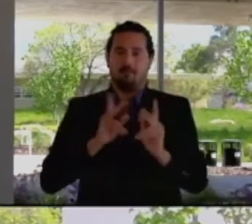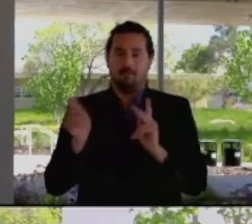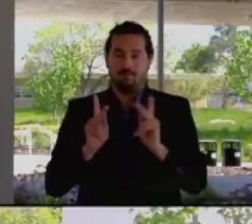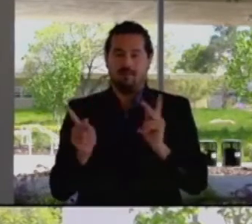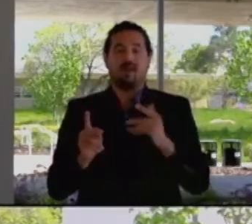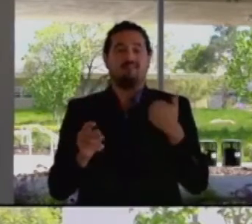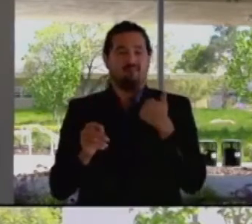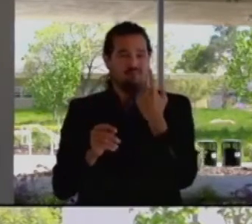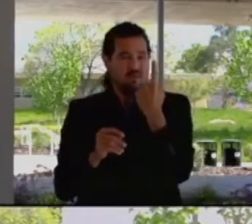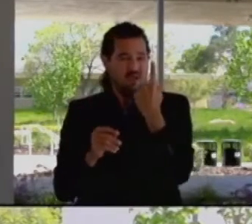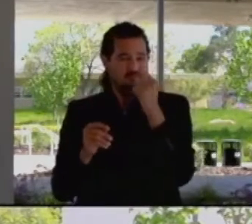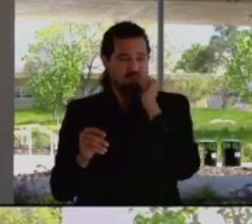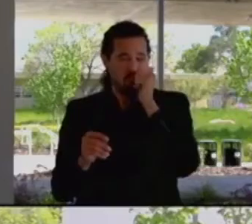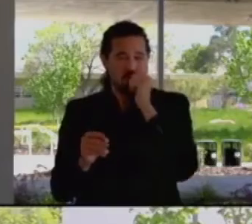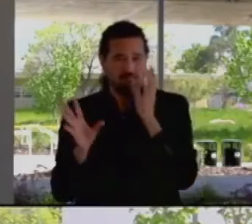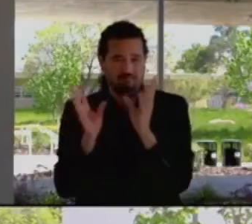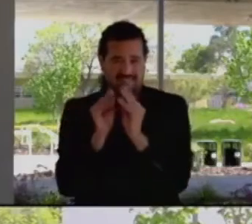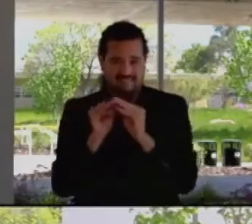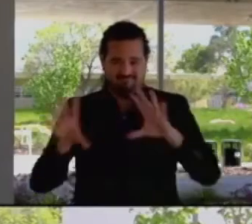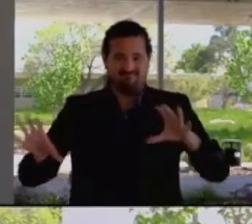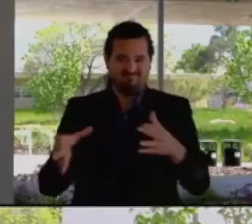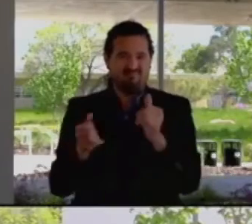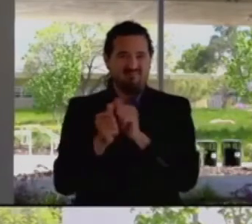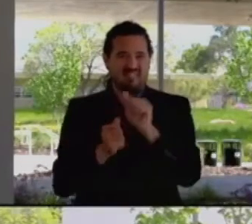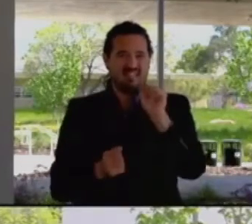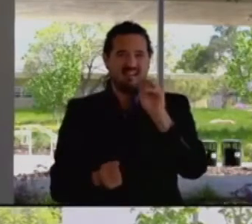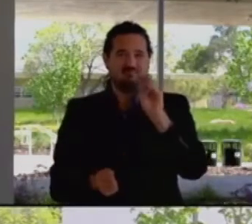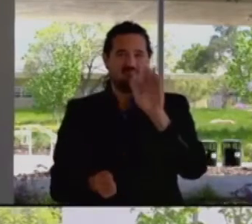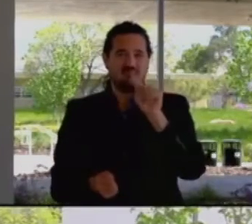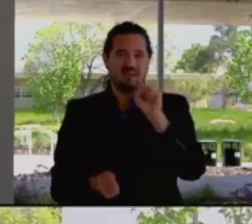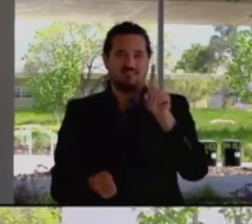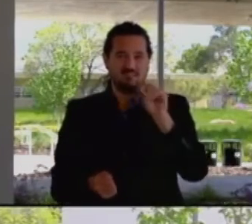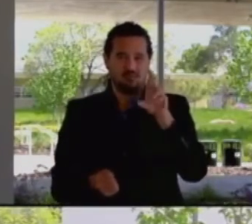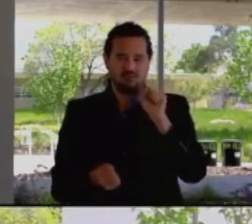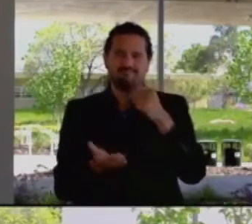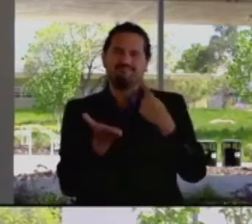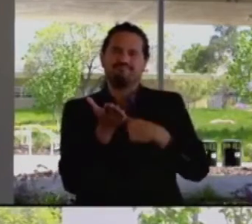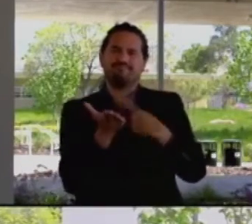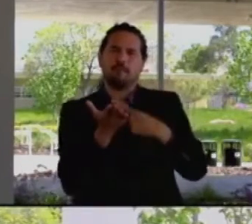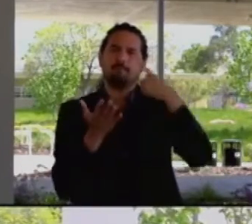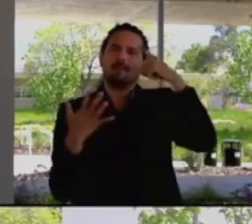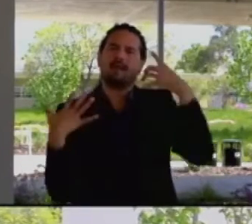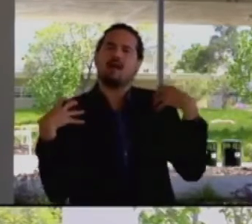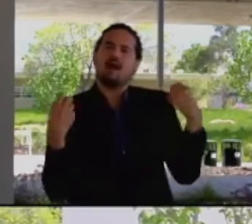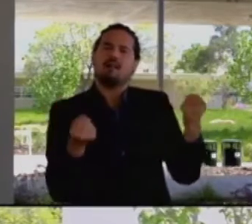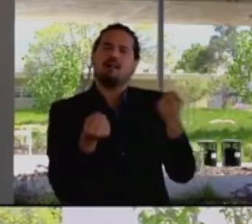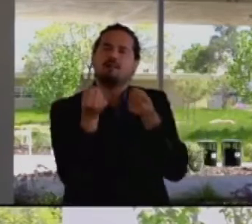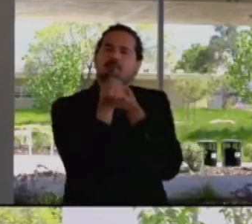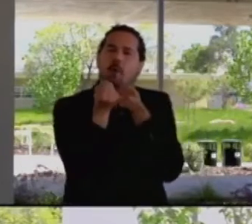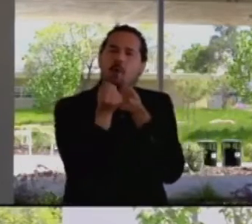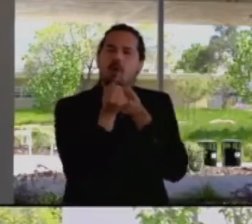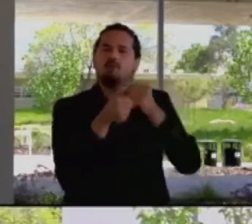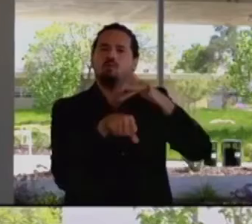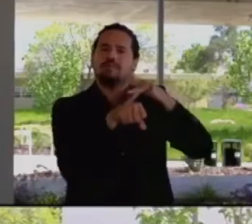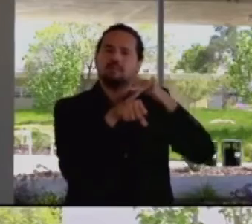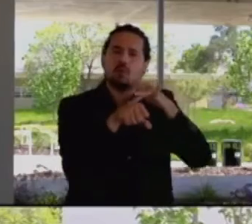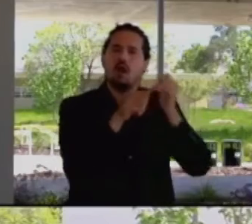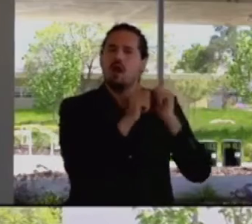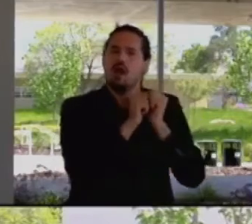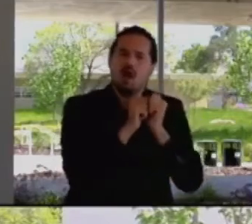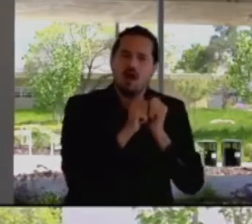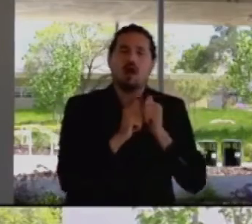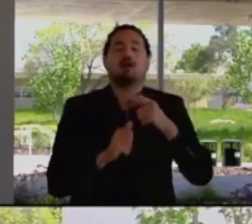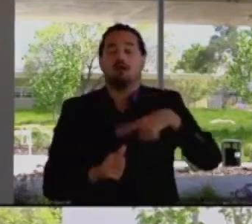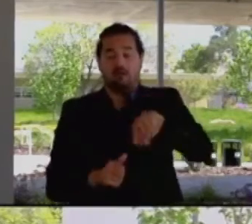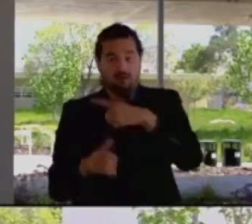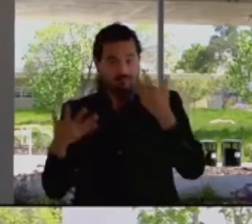reviewing mental health resources so that they can push those out to their friends and colleagues who may need mental health services right now.